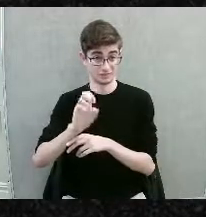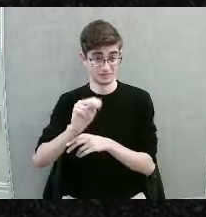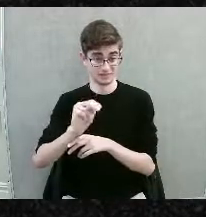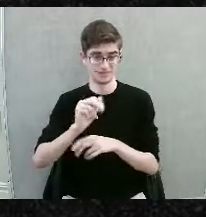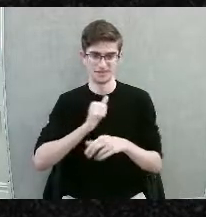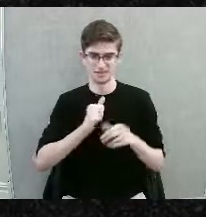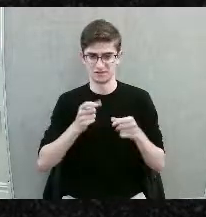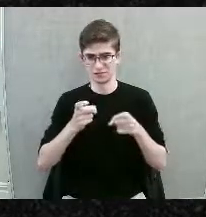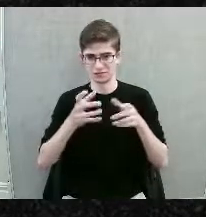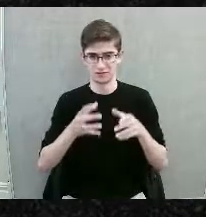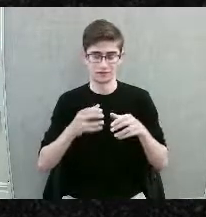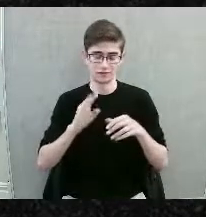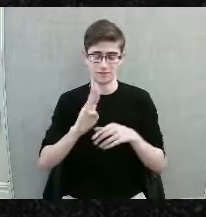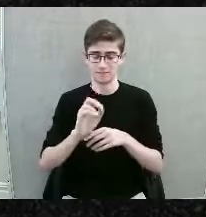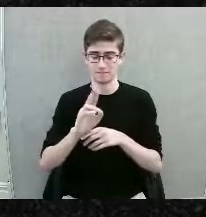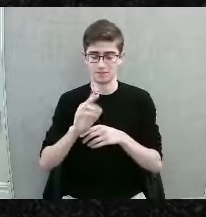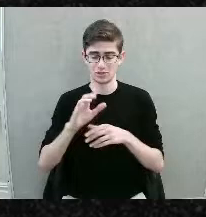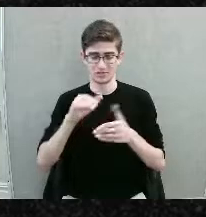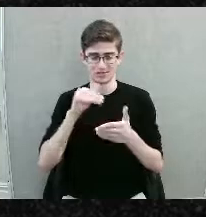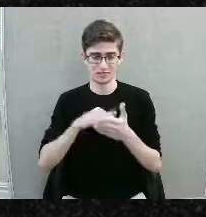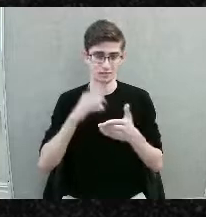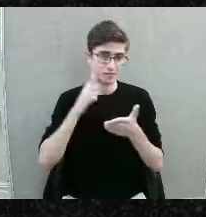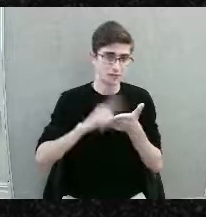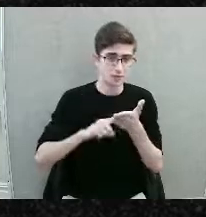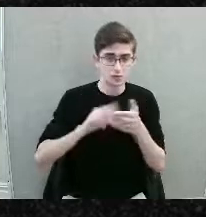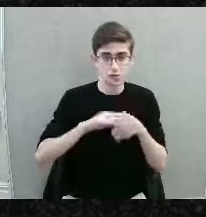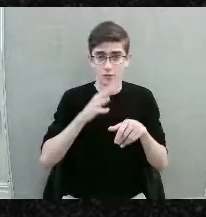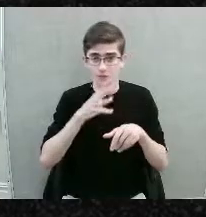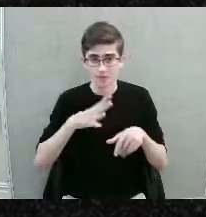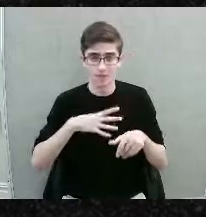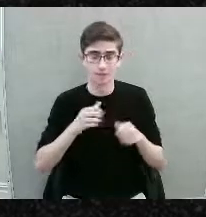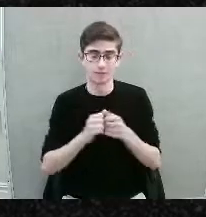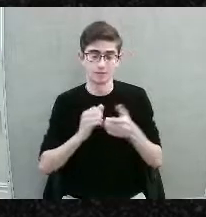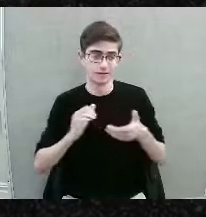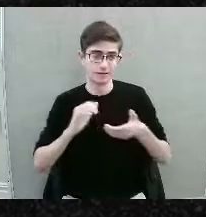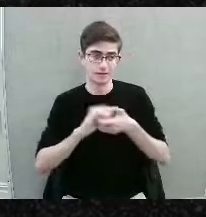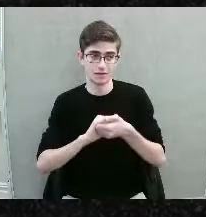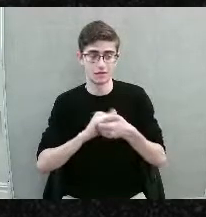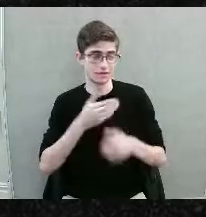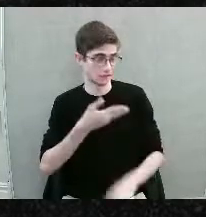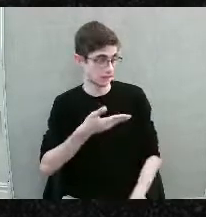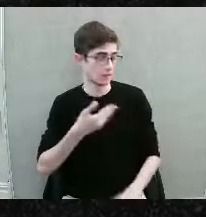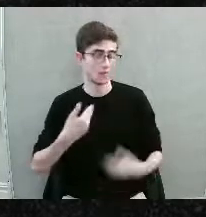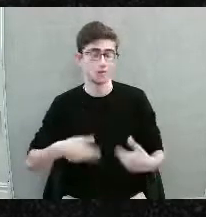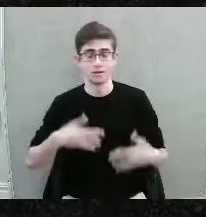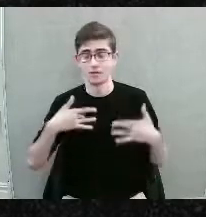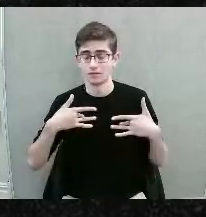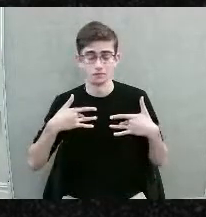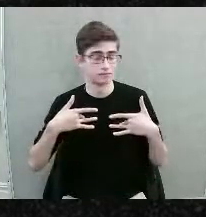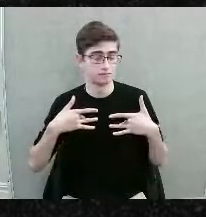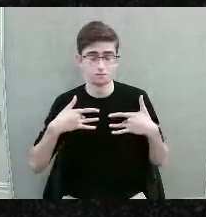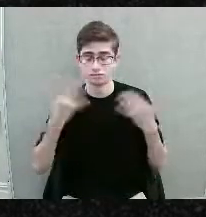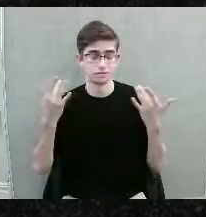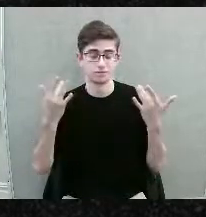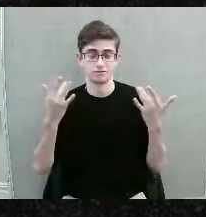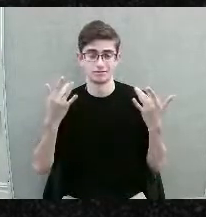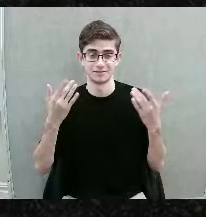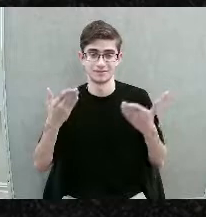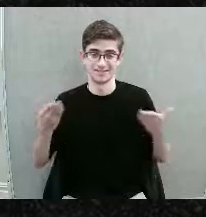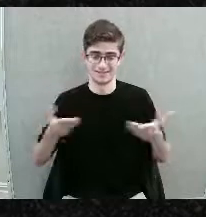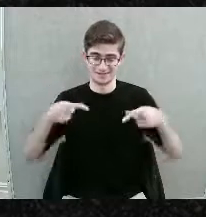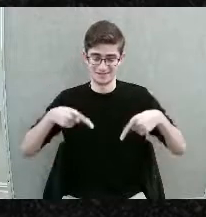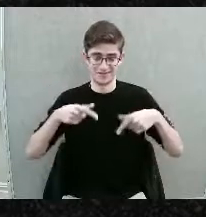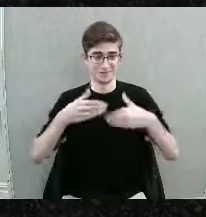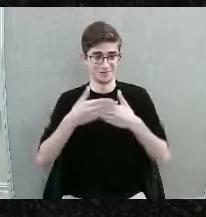Barnard Center for Research on Women with our good colleague, Pamela Nadison. And I cannot tell you how happy I am to be in this